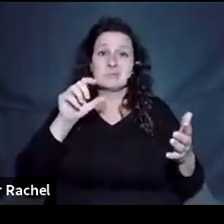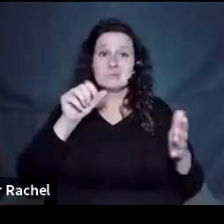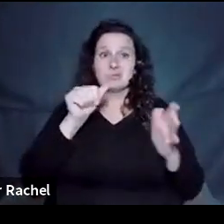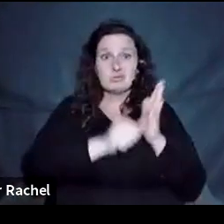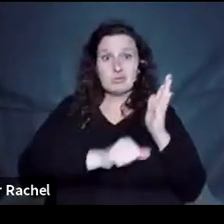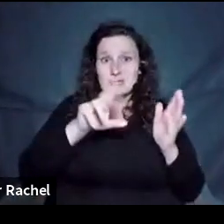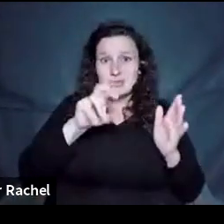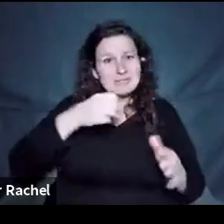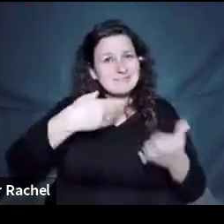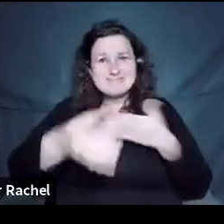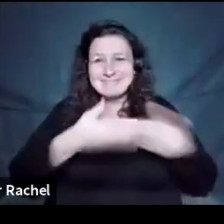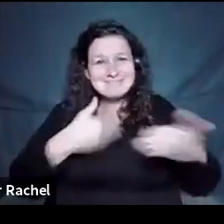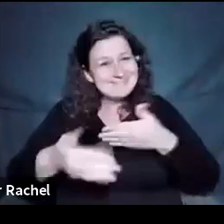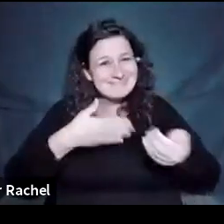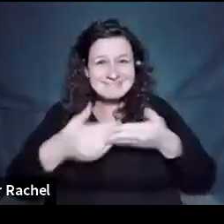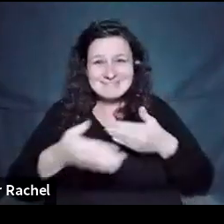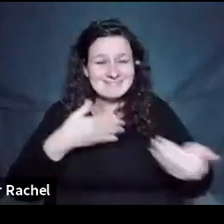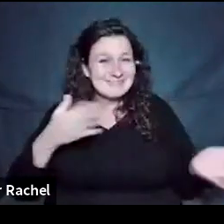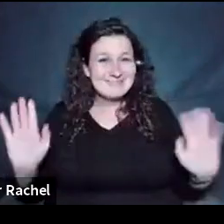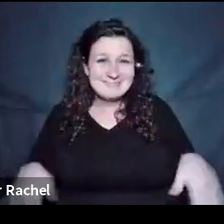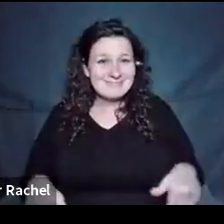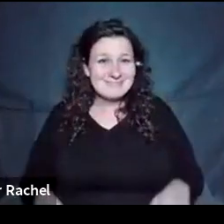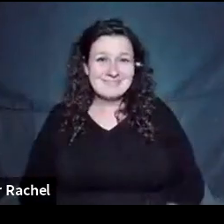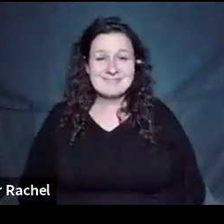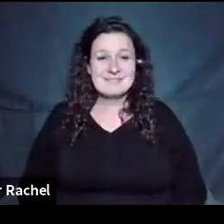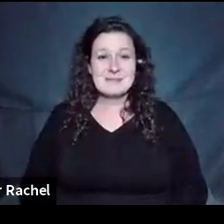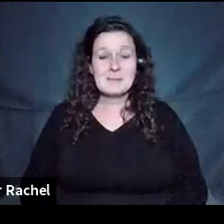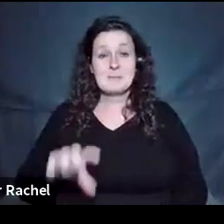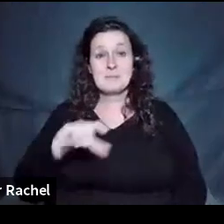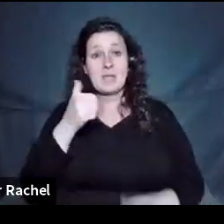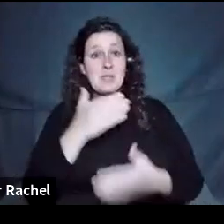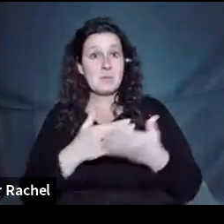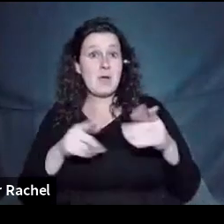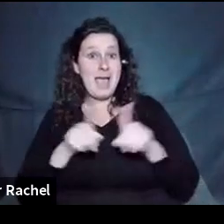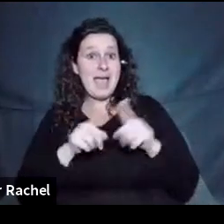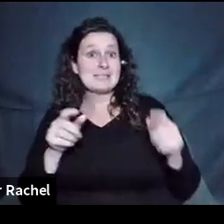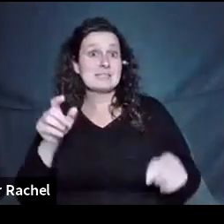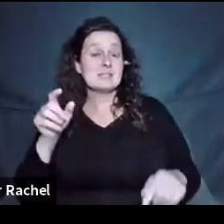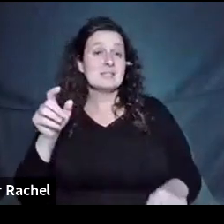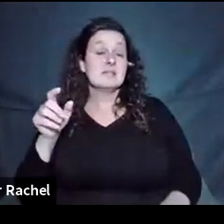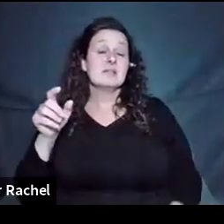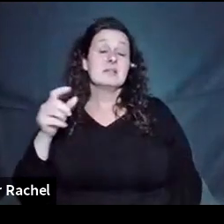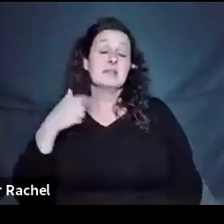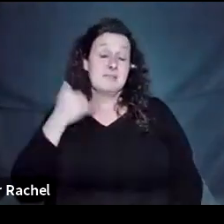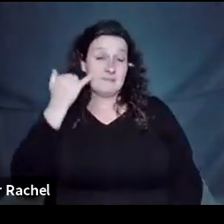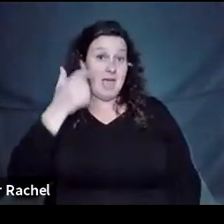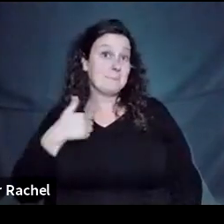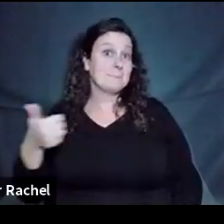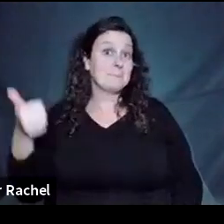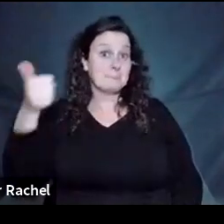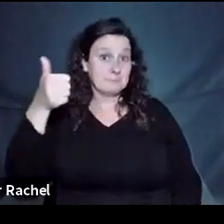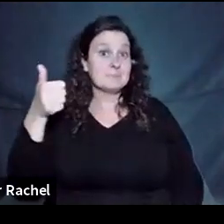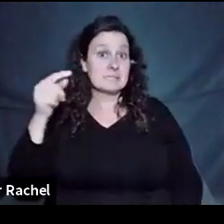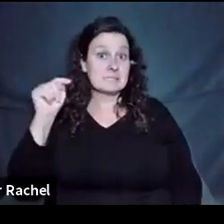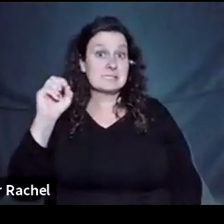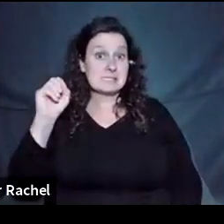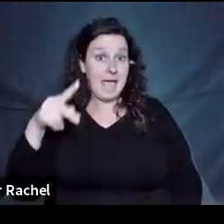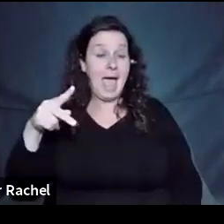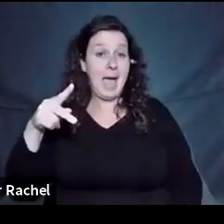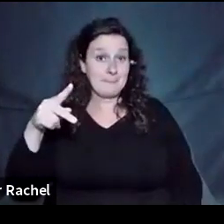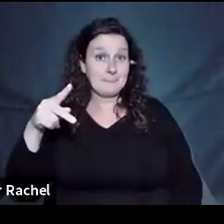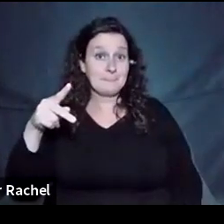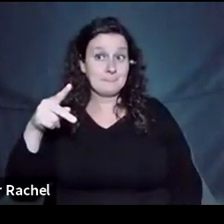matter. The other piece of it is that as a top, you know, to be able